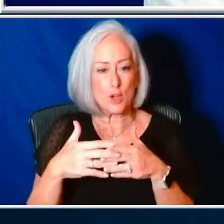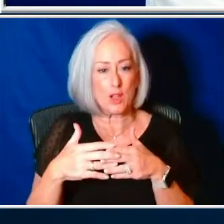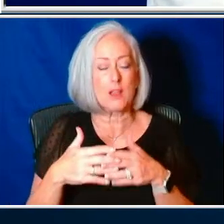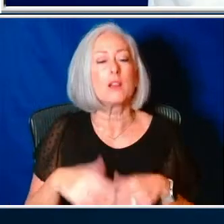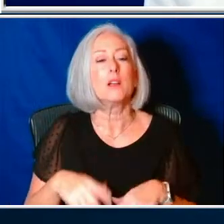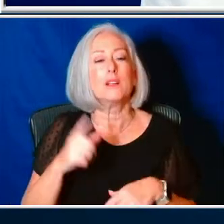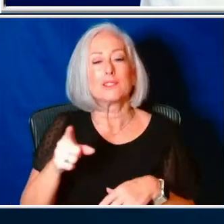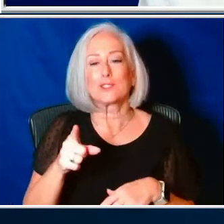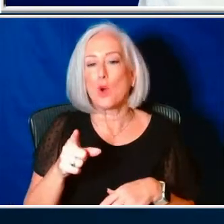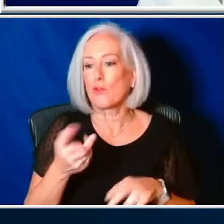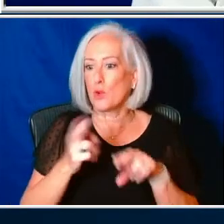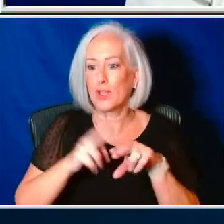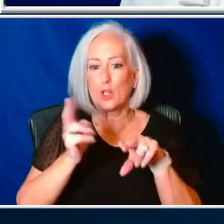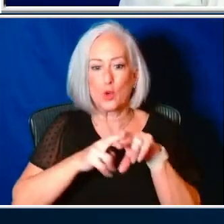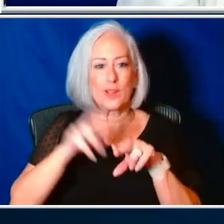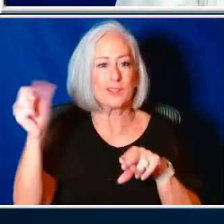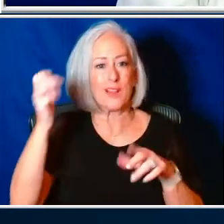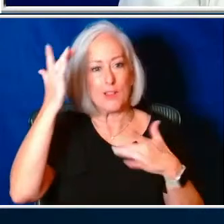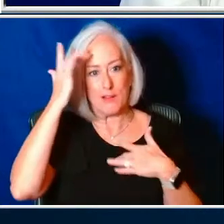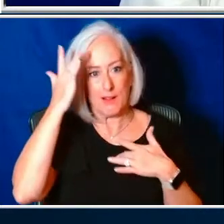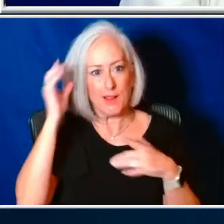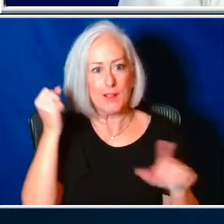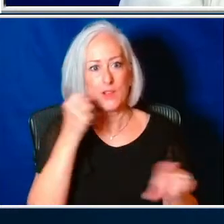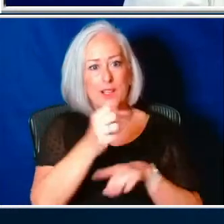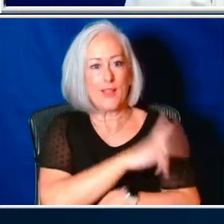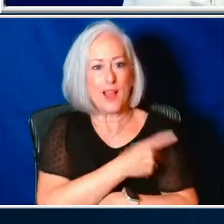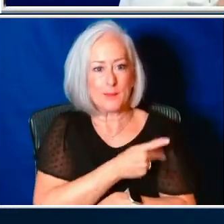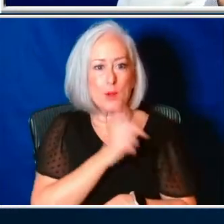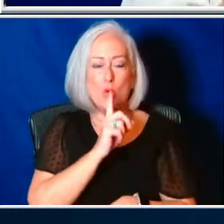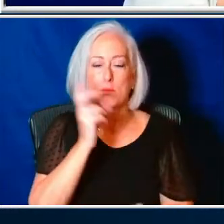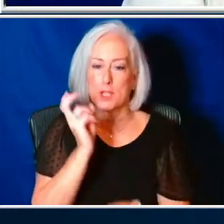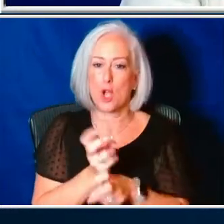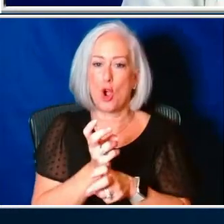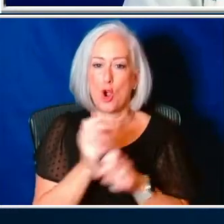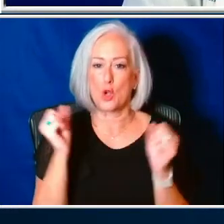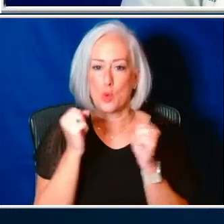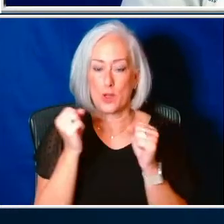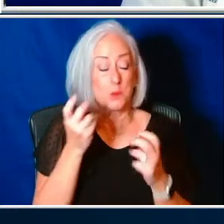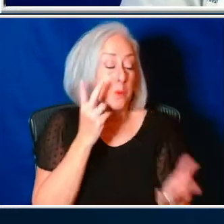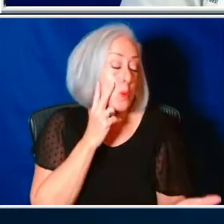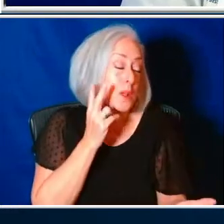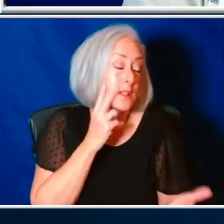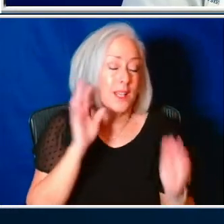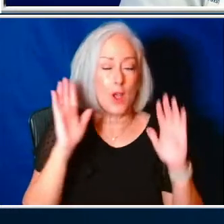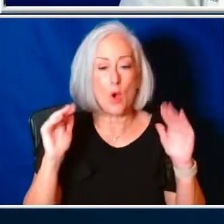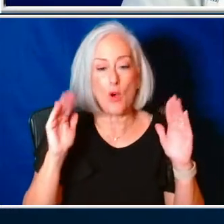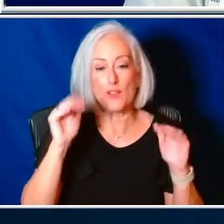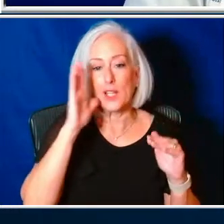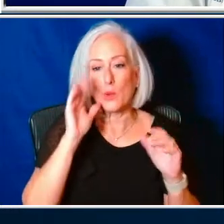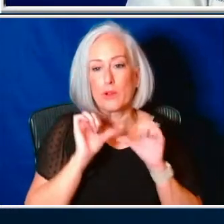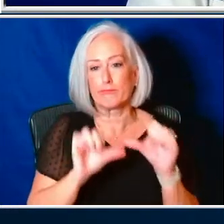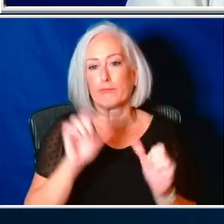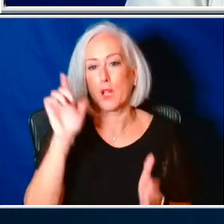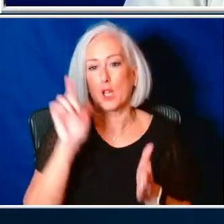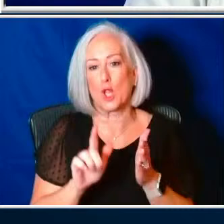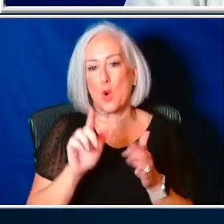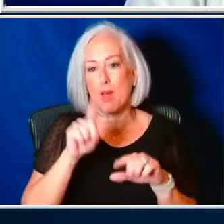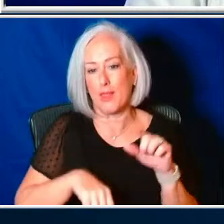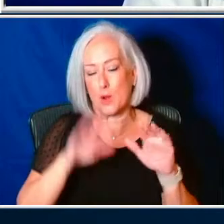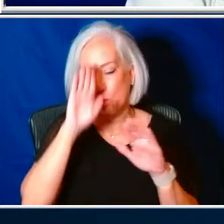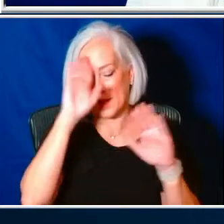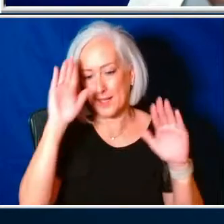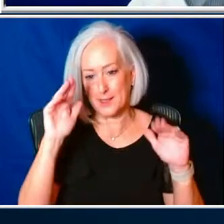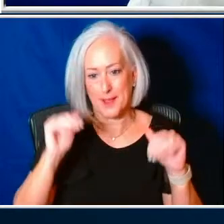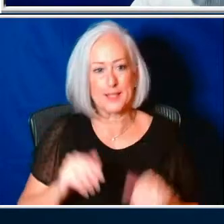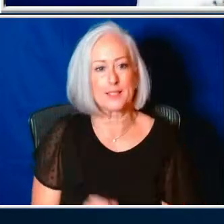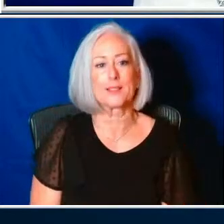those injuries, I think we're going to have a really difficult winter. But we'll see. Yeah. Hopefully things will stay a little lower than they look. And that's important, because you don't want to be really